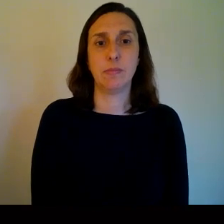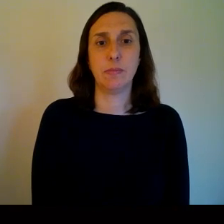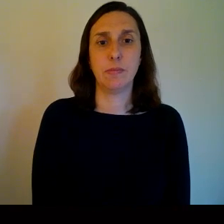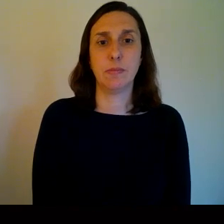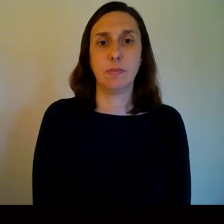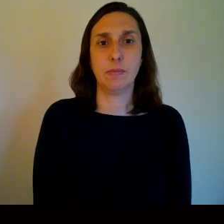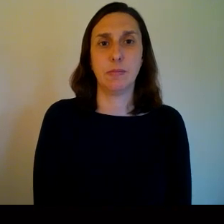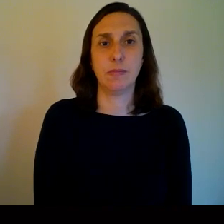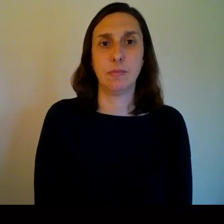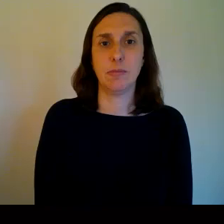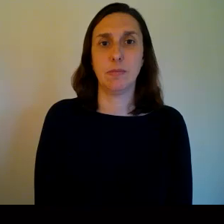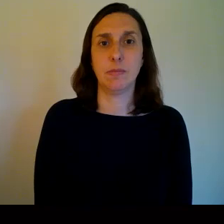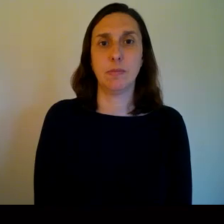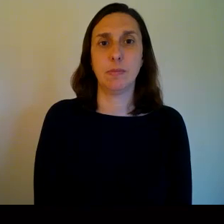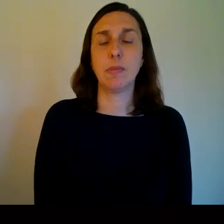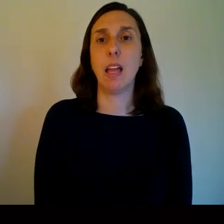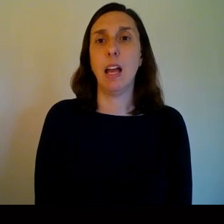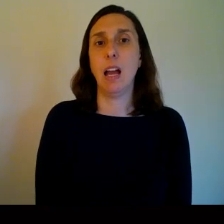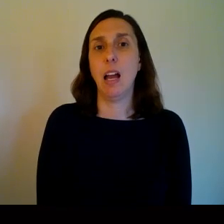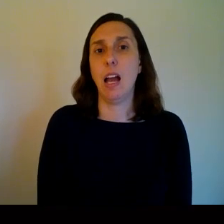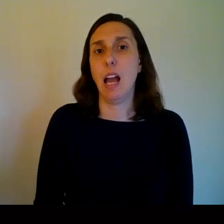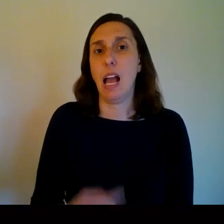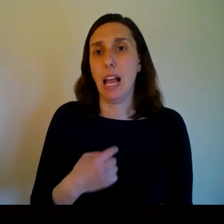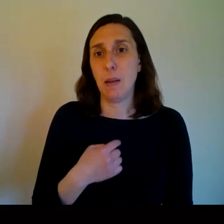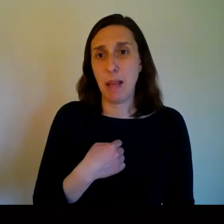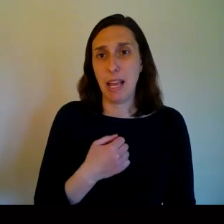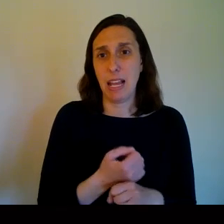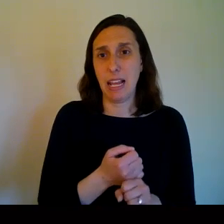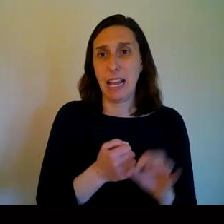I'm making f composed of the function g.